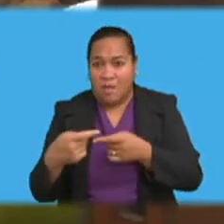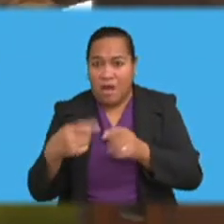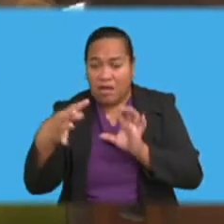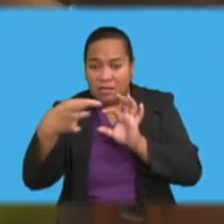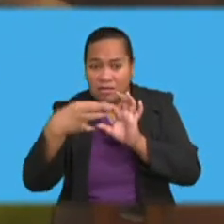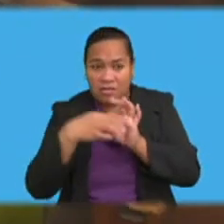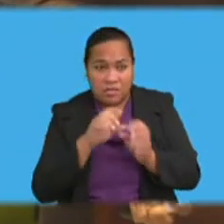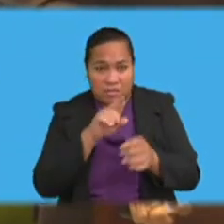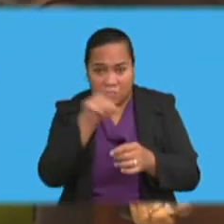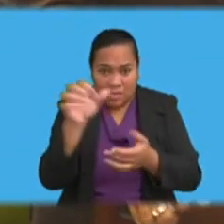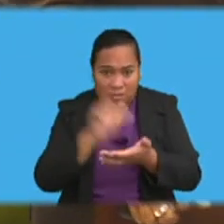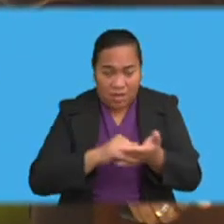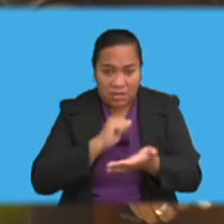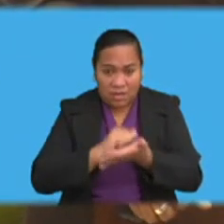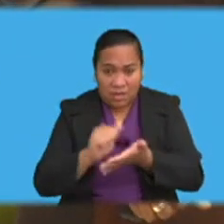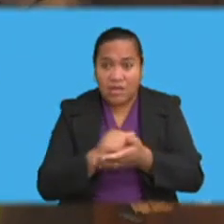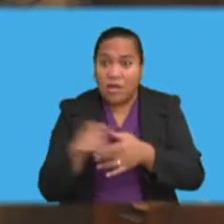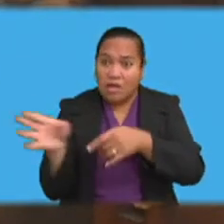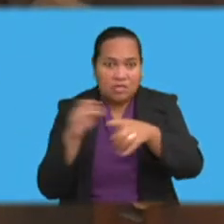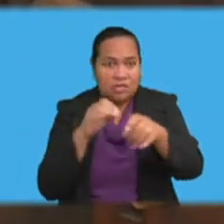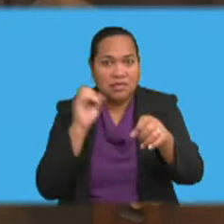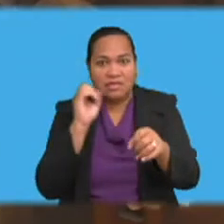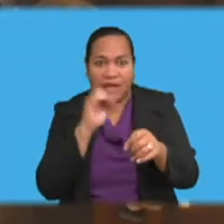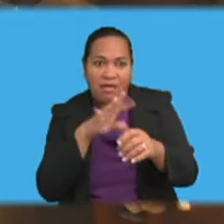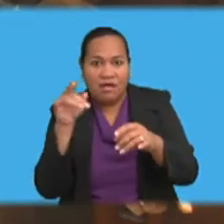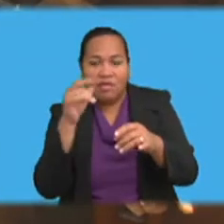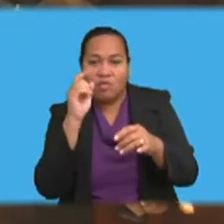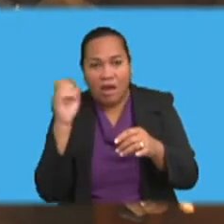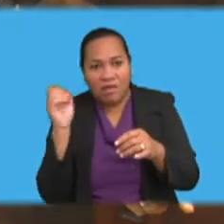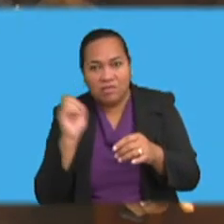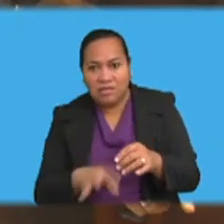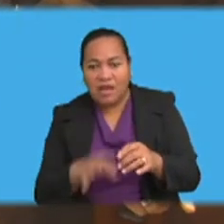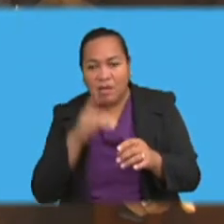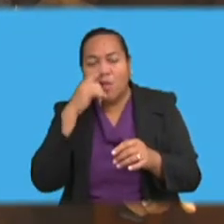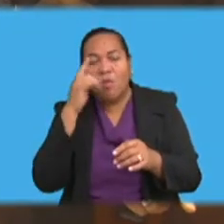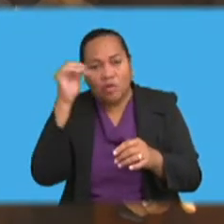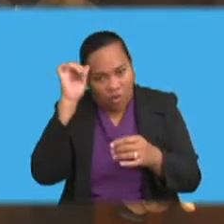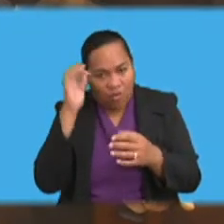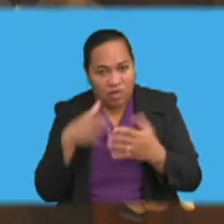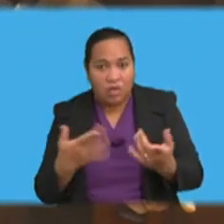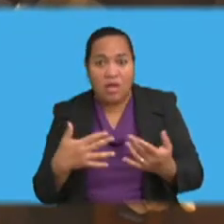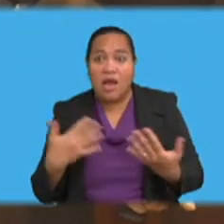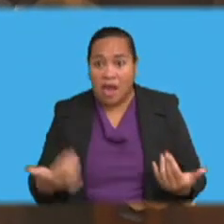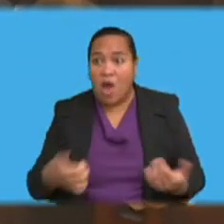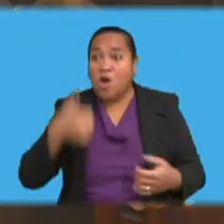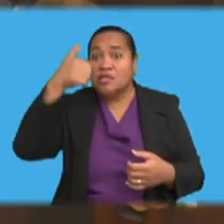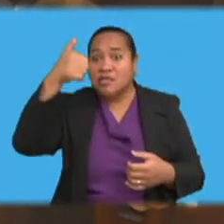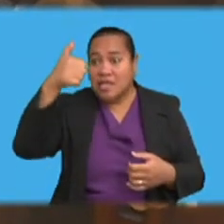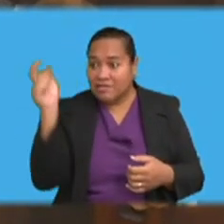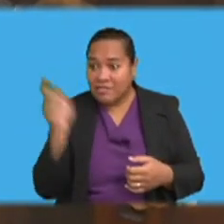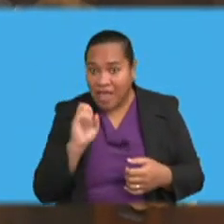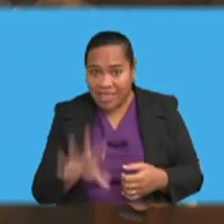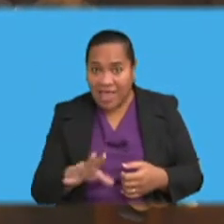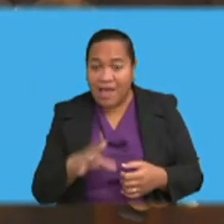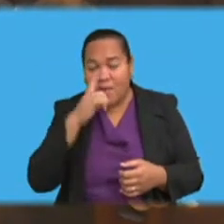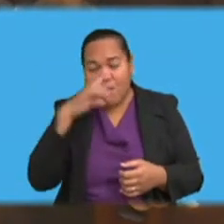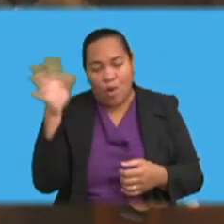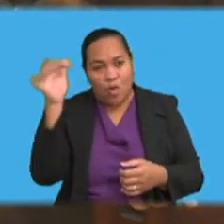that 1 out of 10 people knew of Wailesi before the launch in December. Now 6 out of 10 people know of